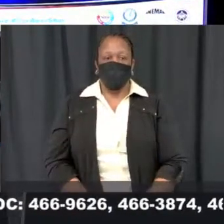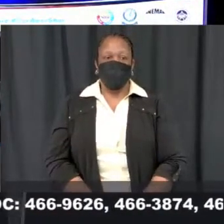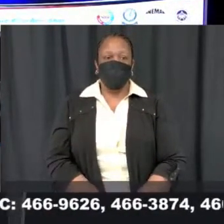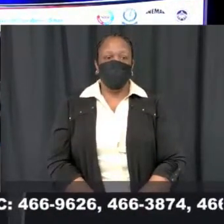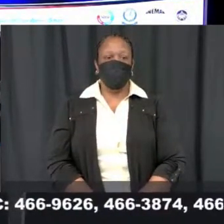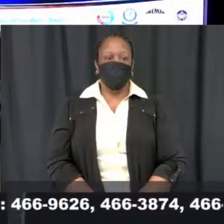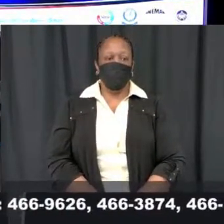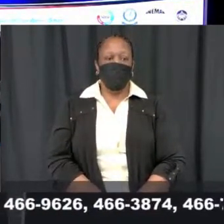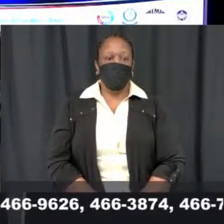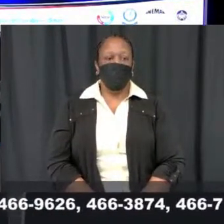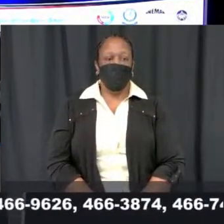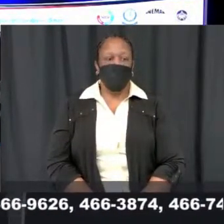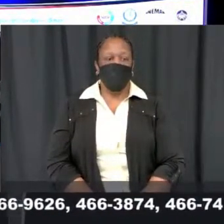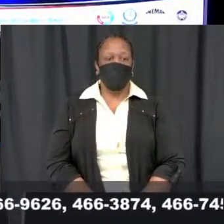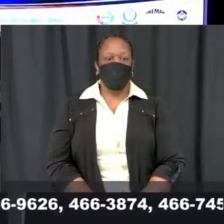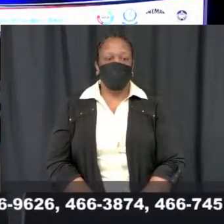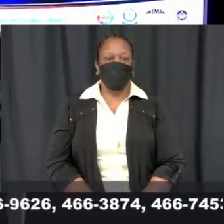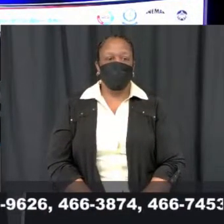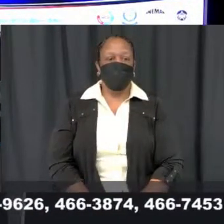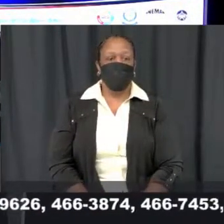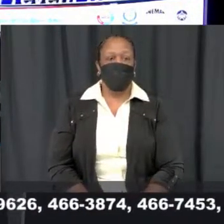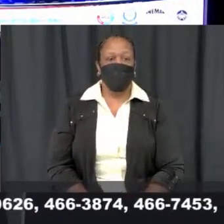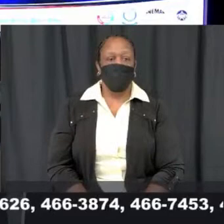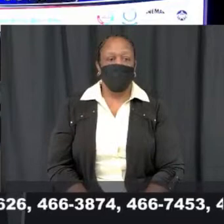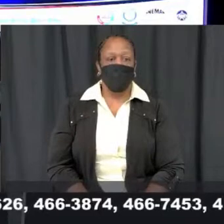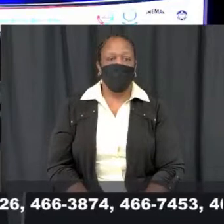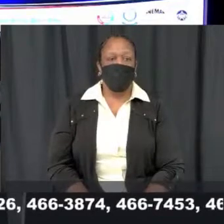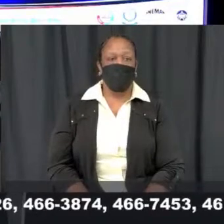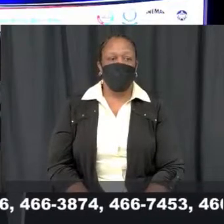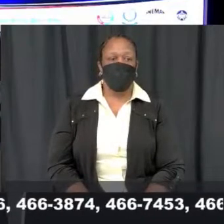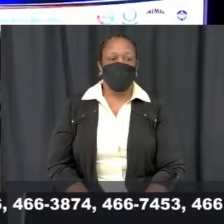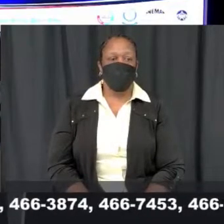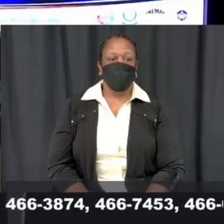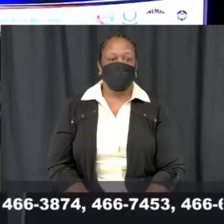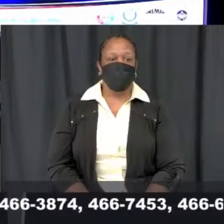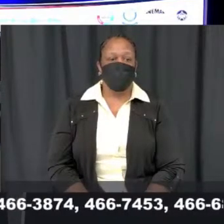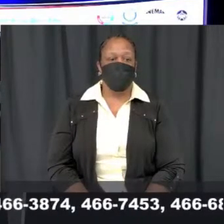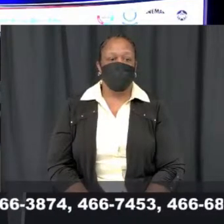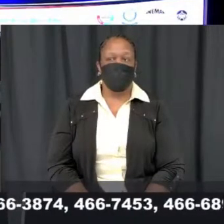Minister of Health, I also recognize the Honorable.